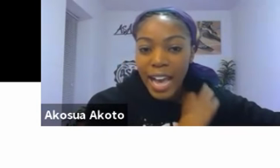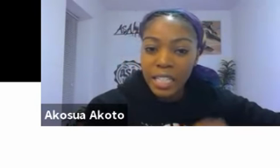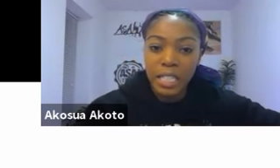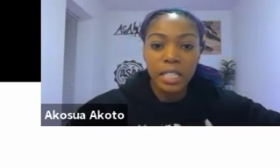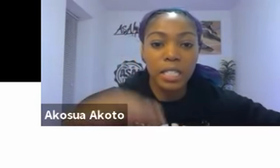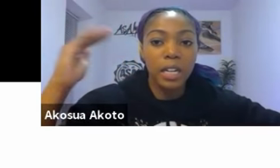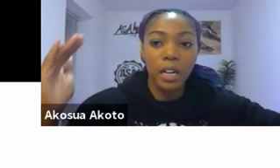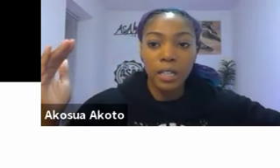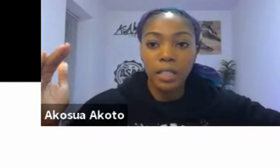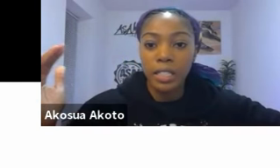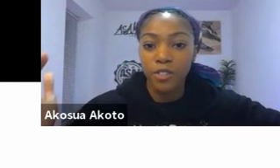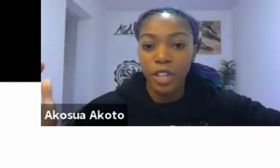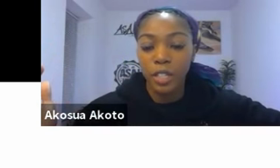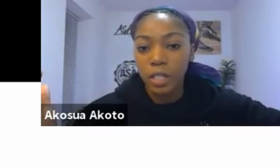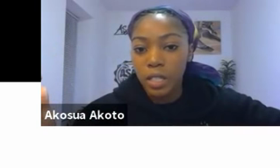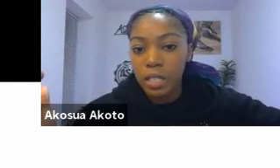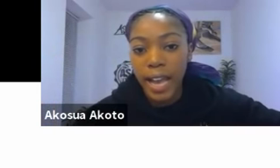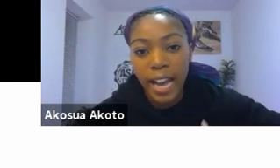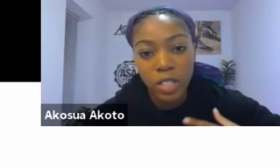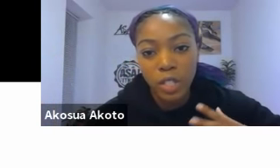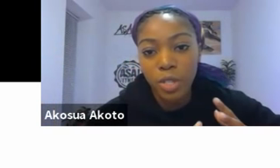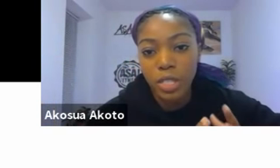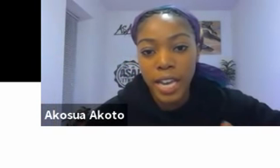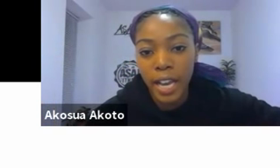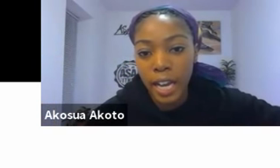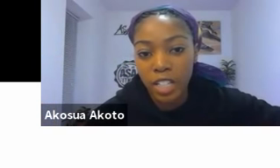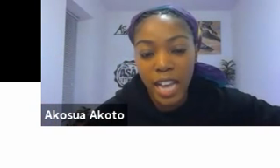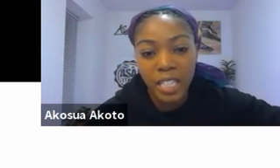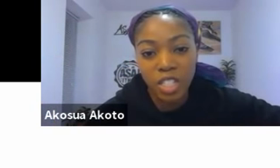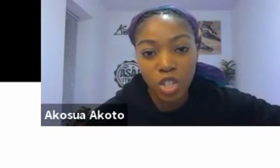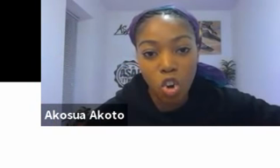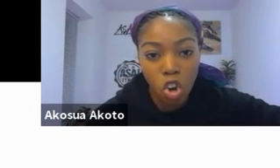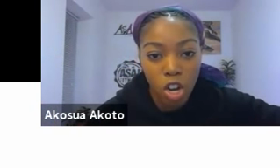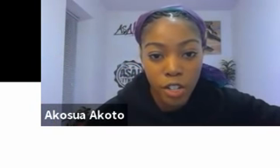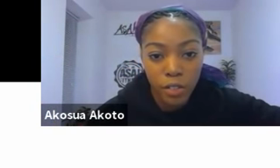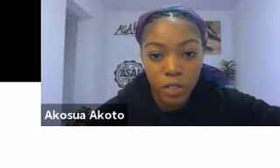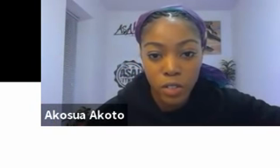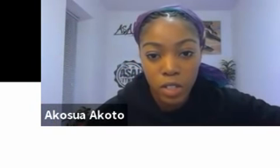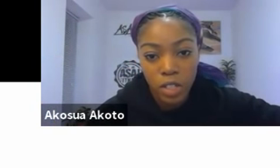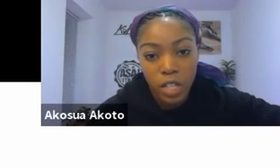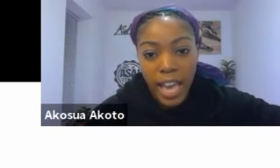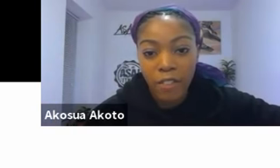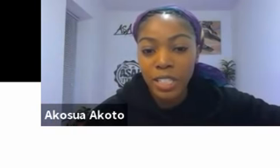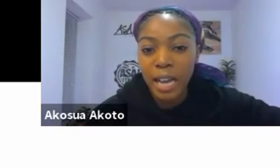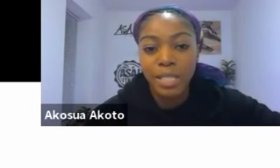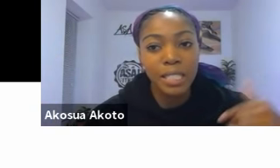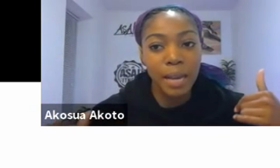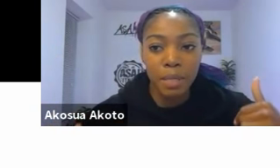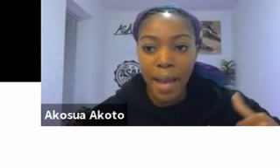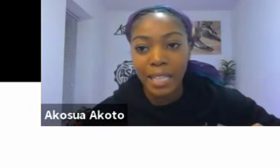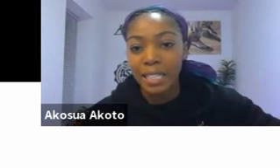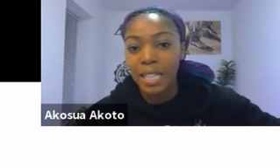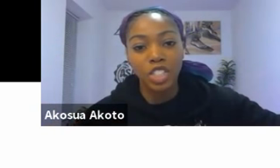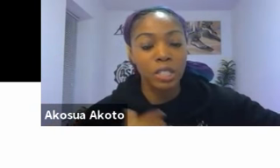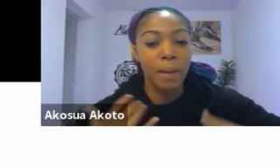How she accents the different sounds in the music, how she accents the horn. Every time she